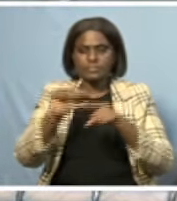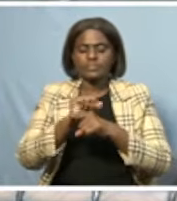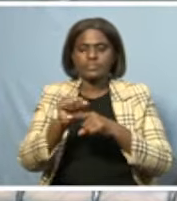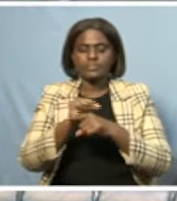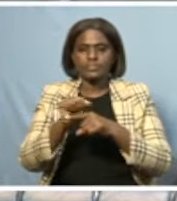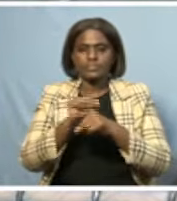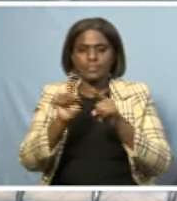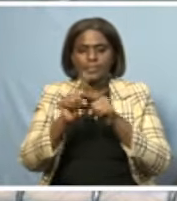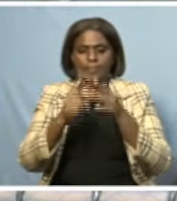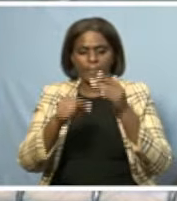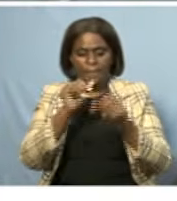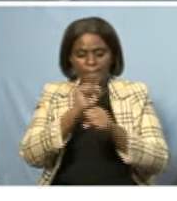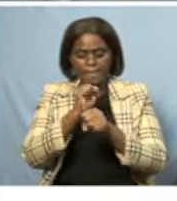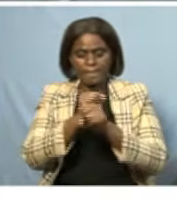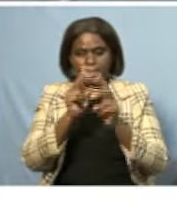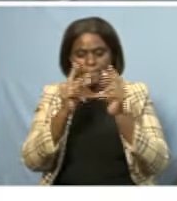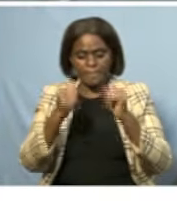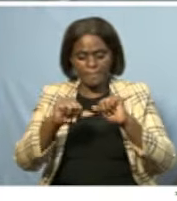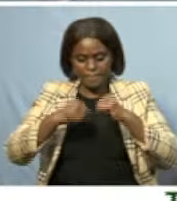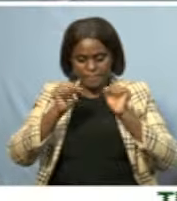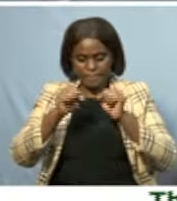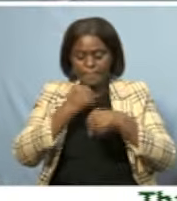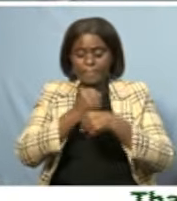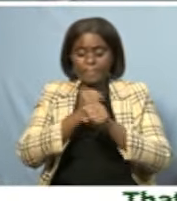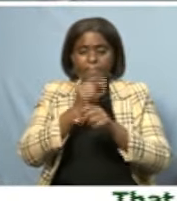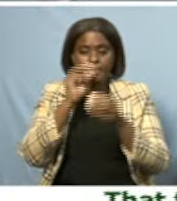practices. By doing so, we can create a more